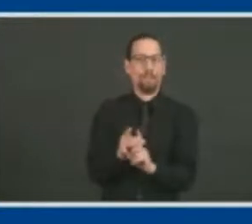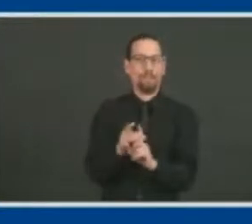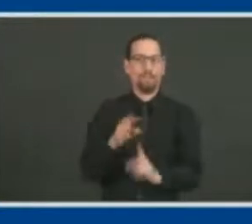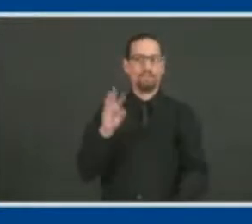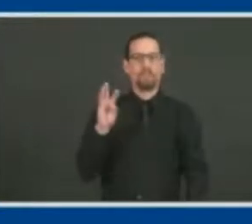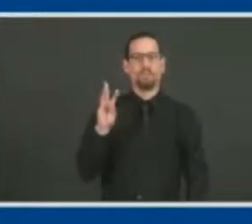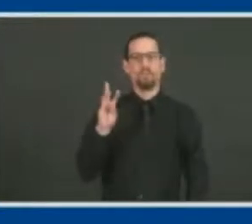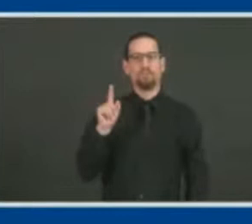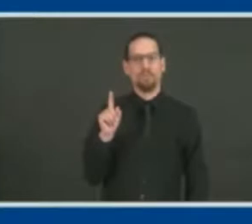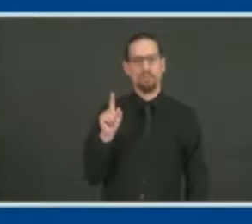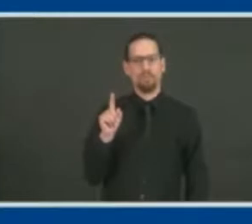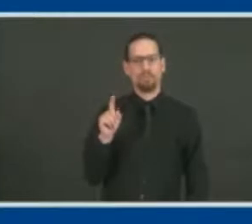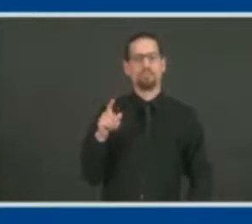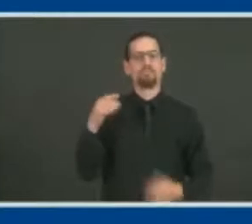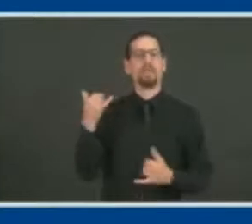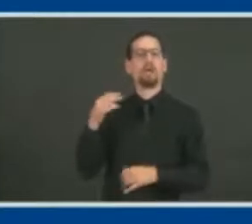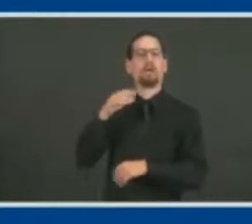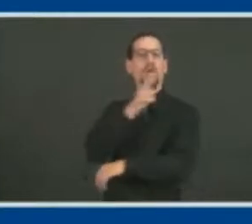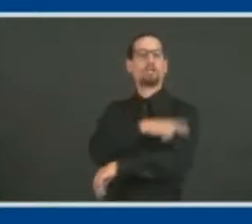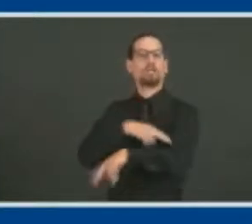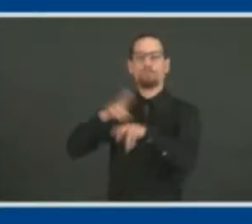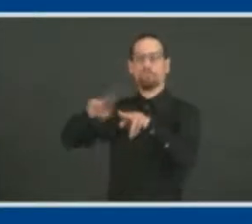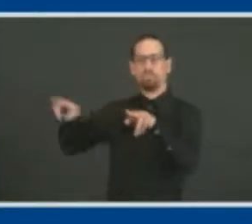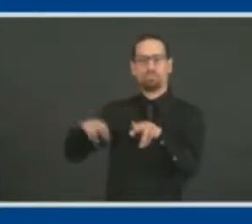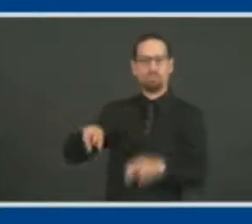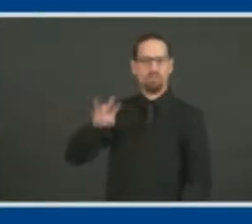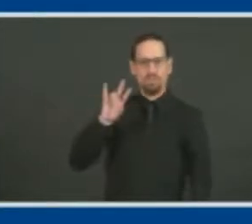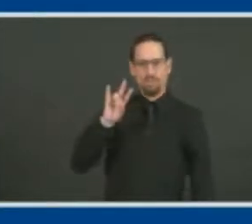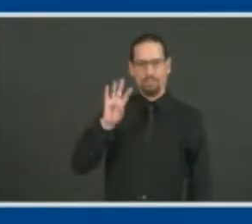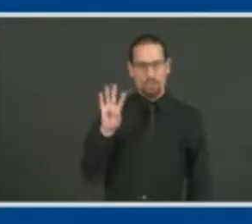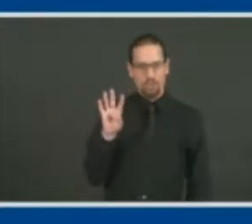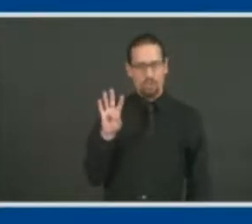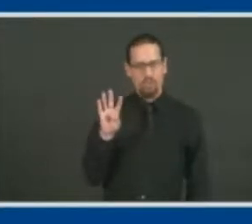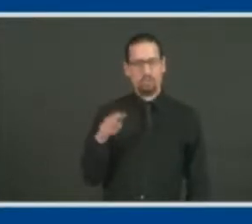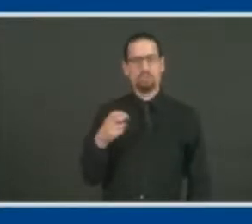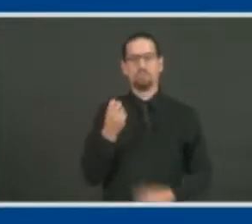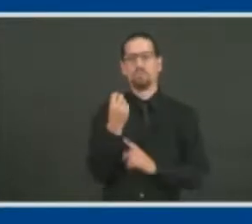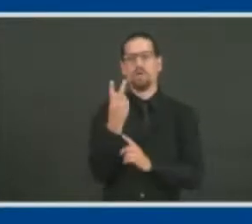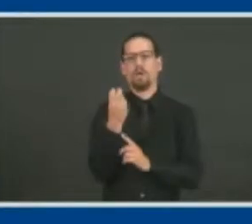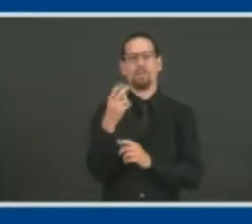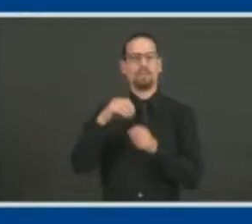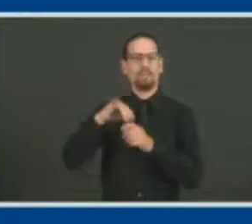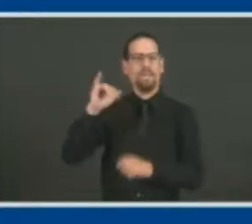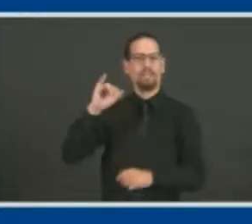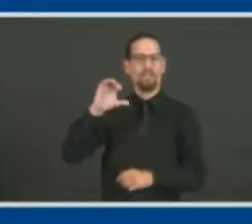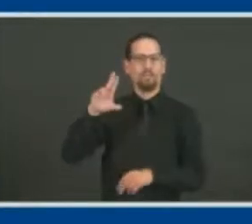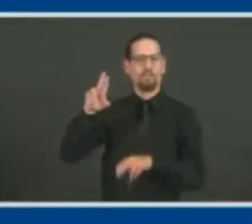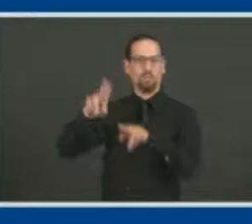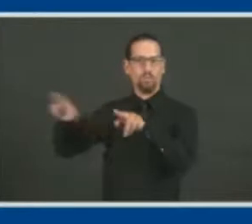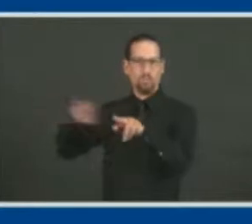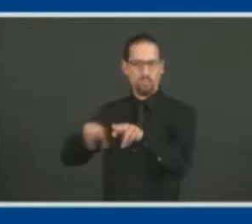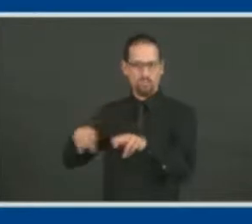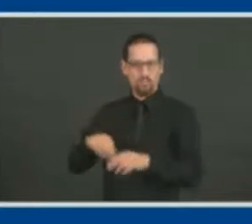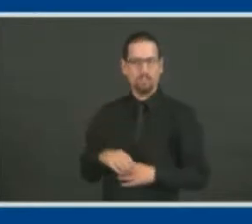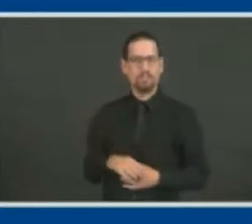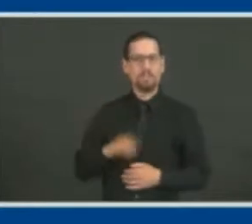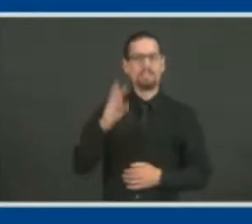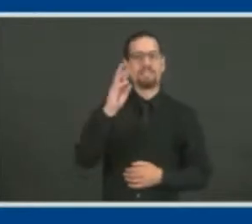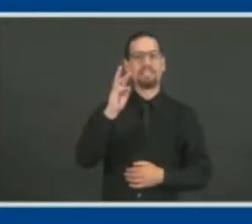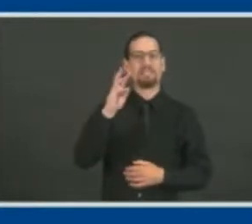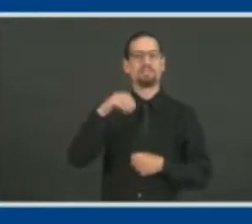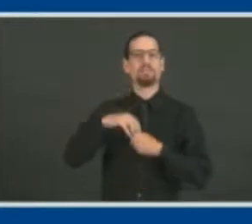currently hospitalized. 12 people are in an intensive care unit, and 6 of those 12 are on a